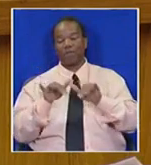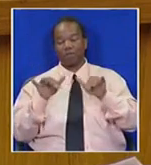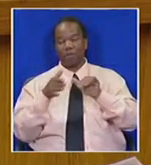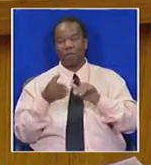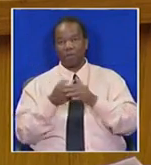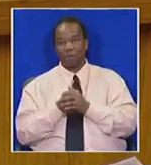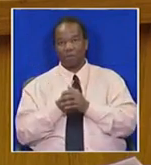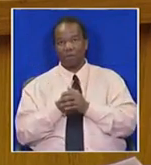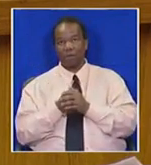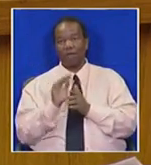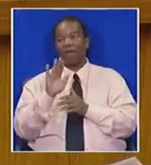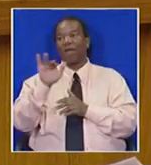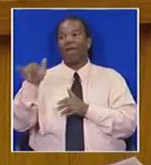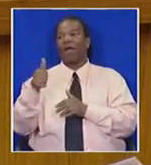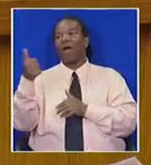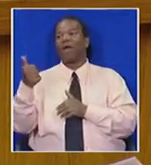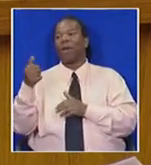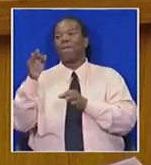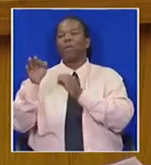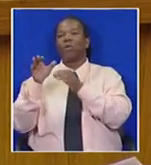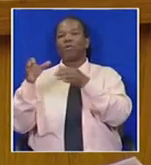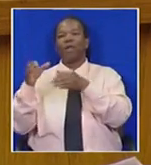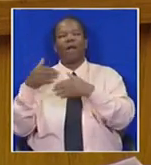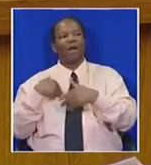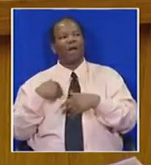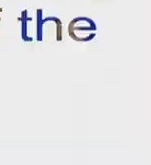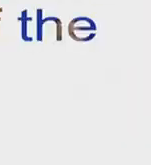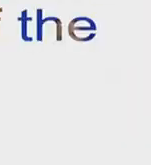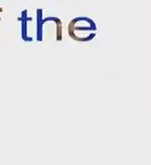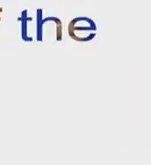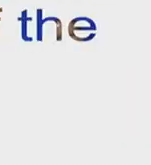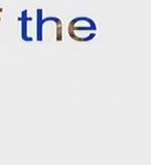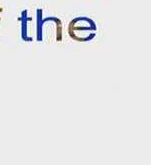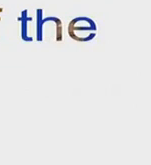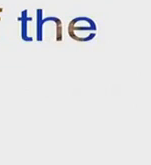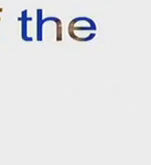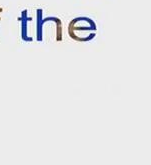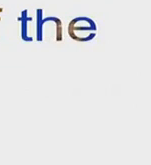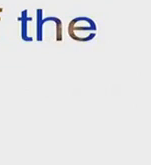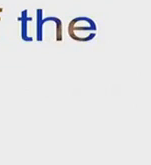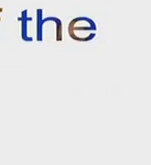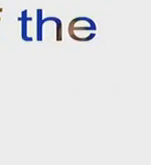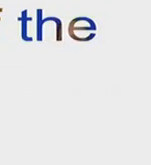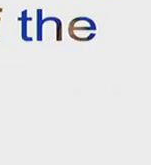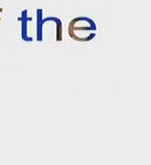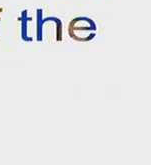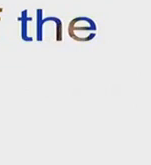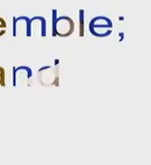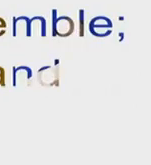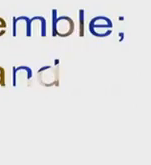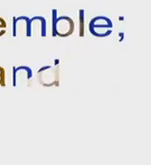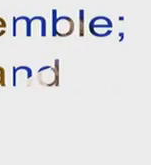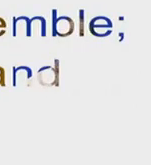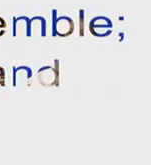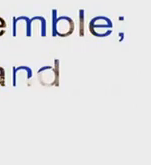the opposition suddenly found a different voice outside of this chamber and complained that the speech was full of promise, blowing in the wind